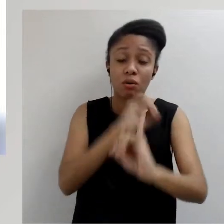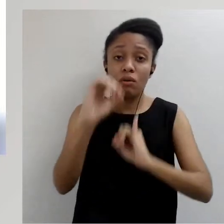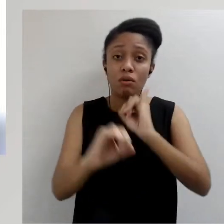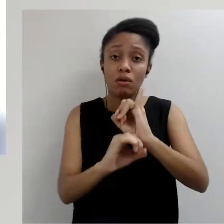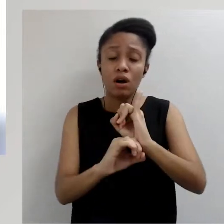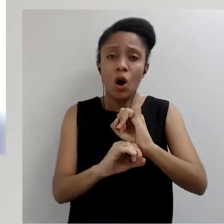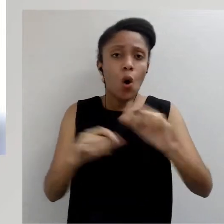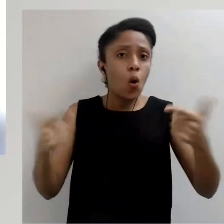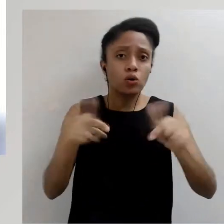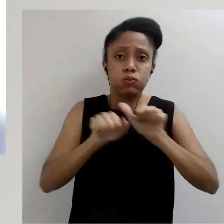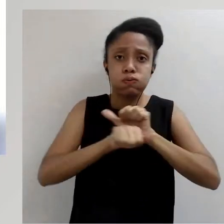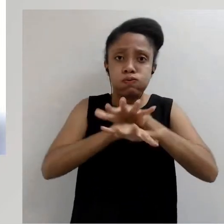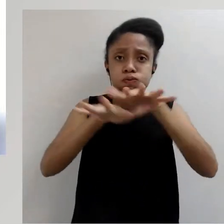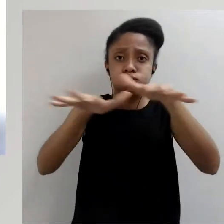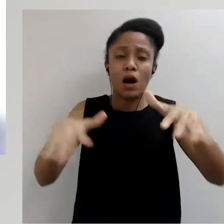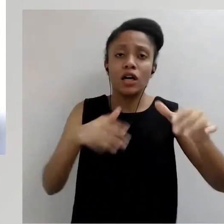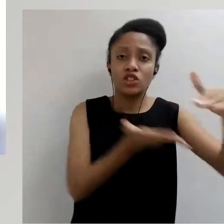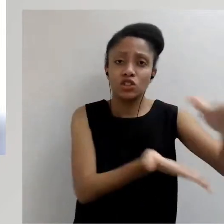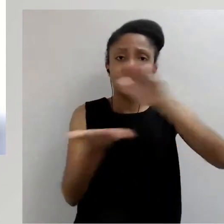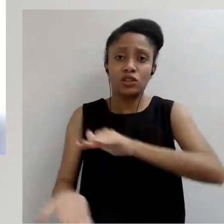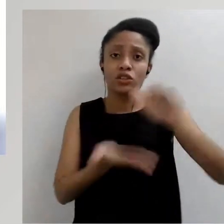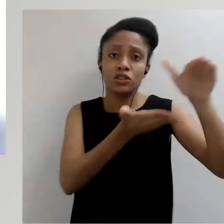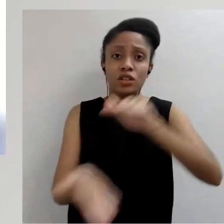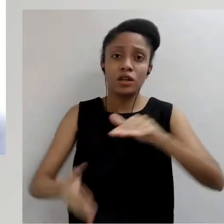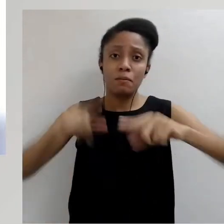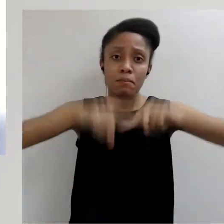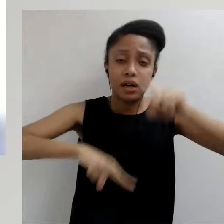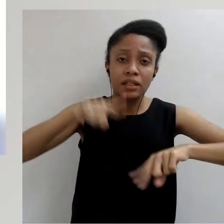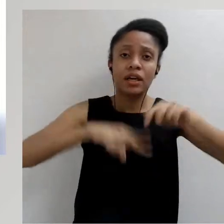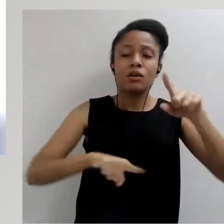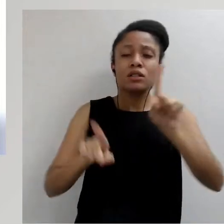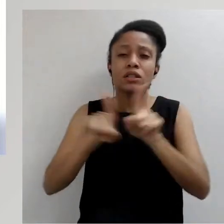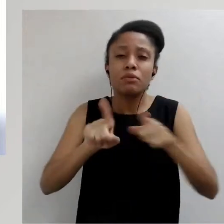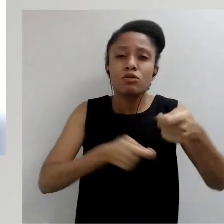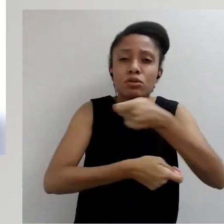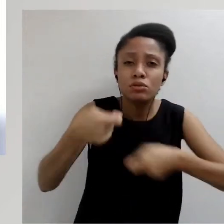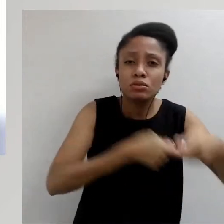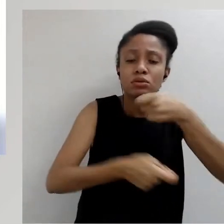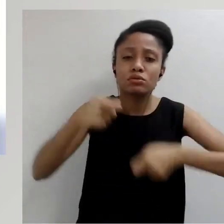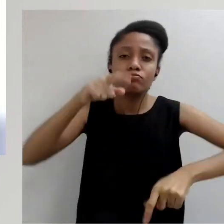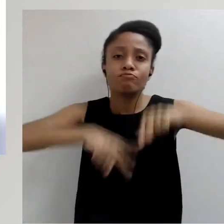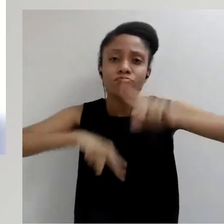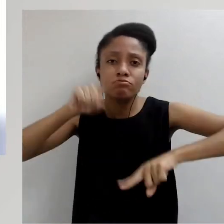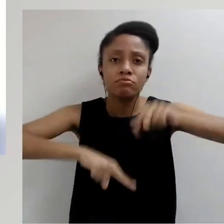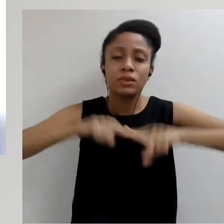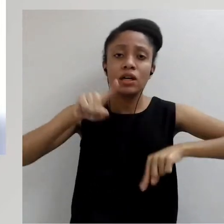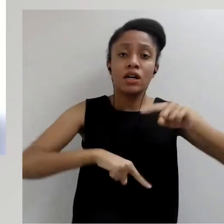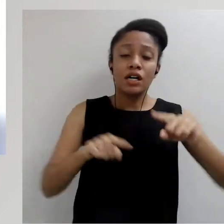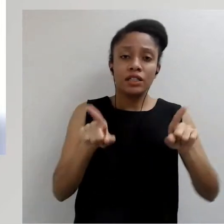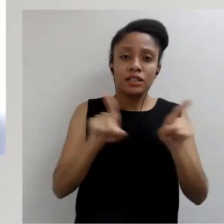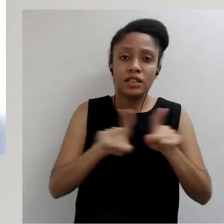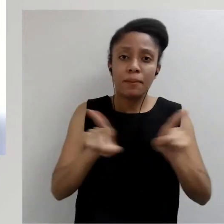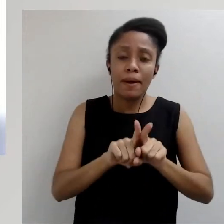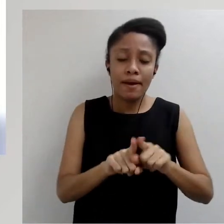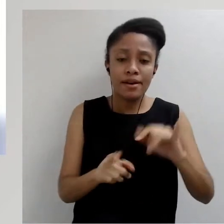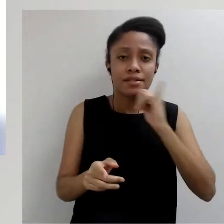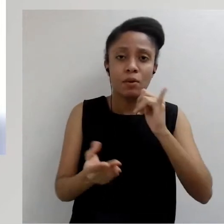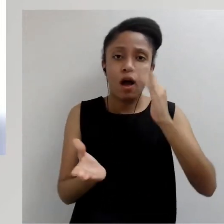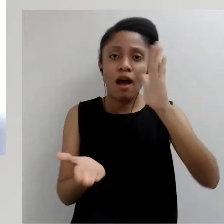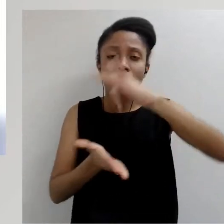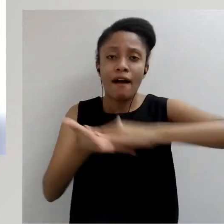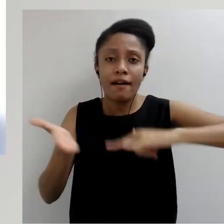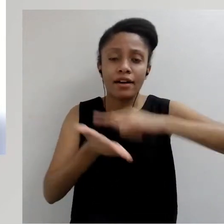So today we have digital receiving material, controlling production, opening the file with